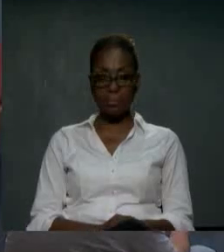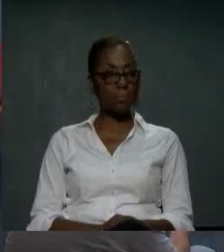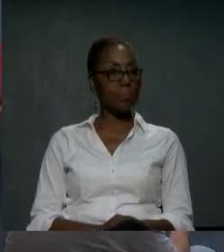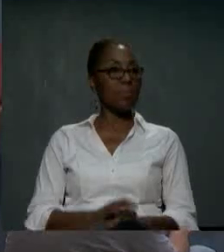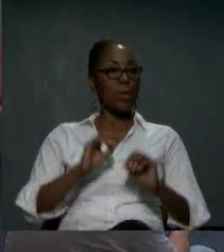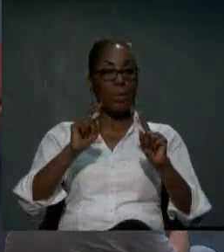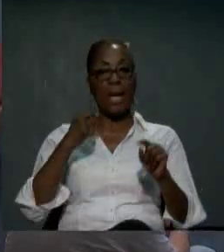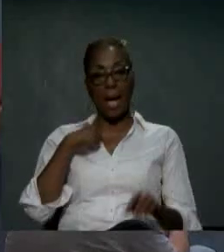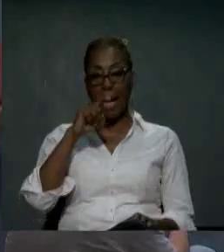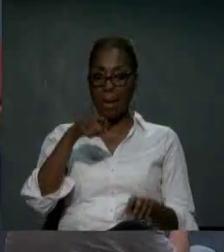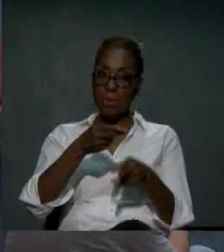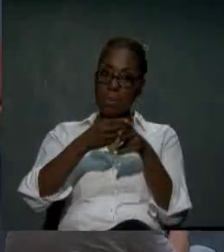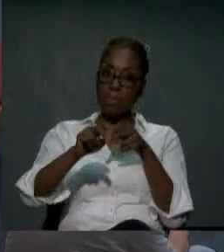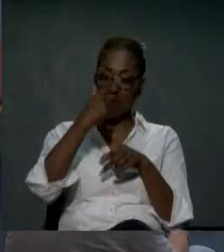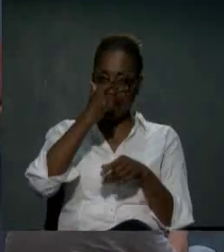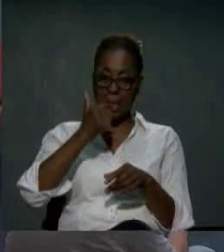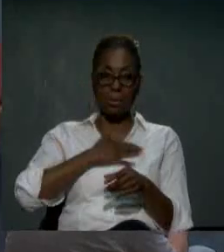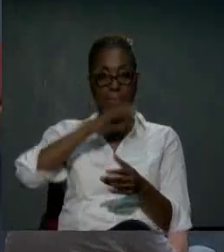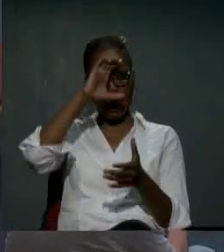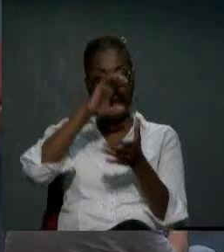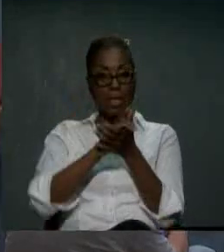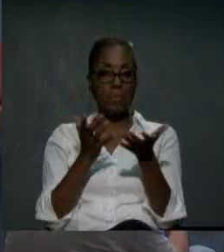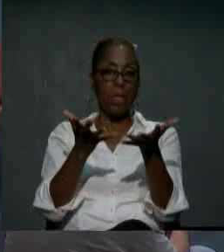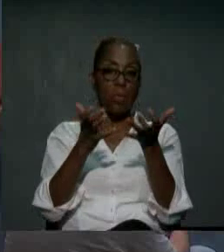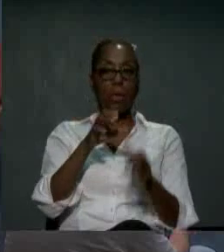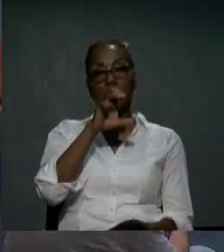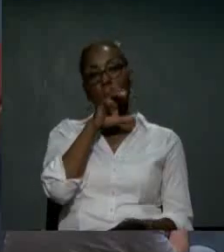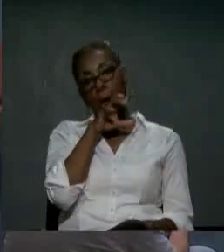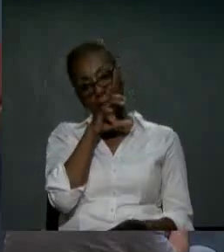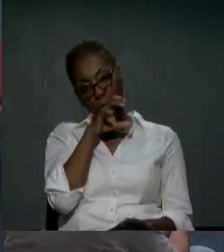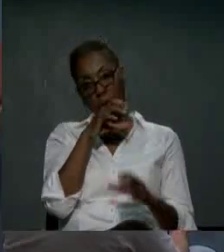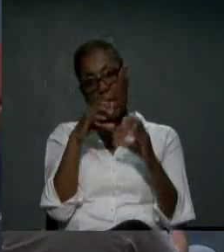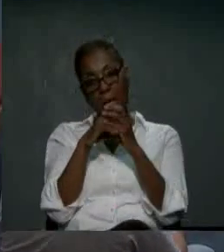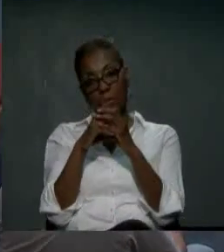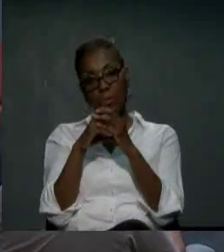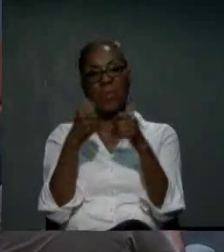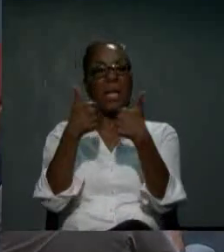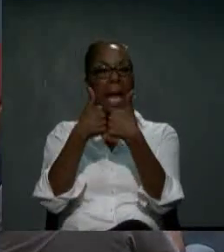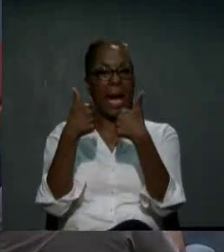I have to be brief. My husband wants to watch the ball game.